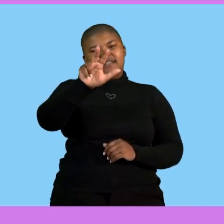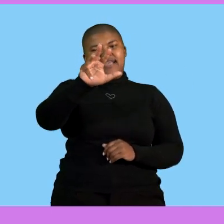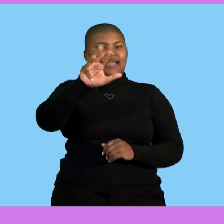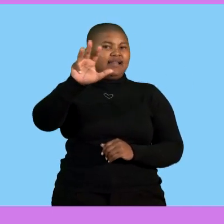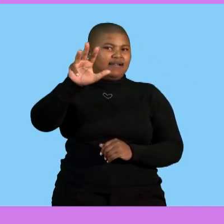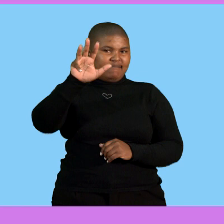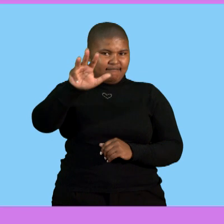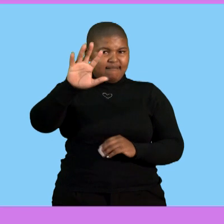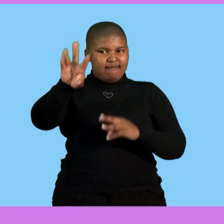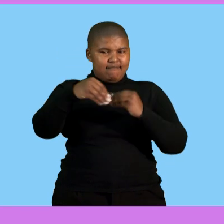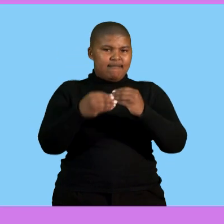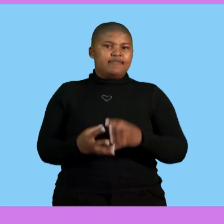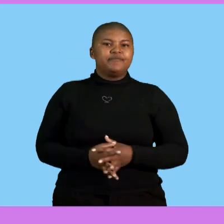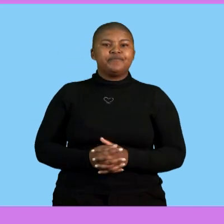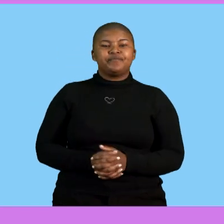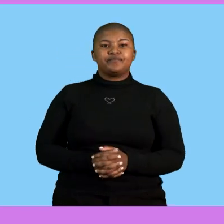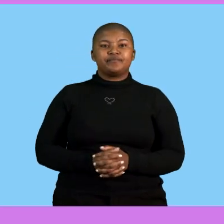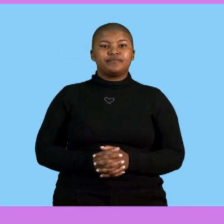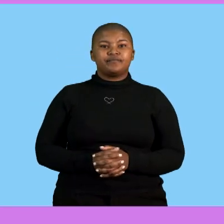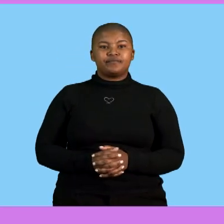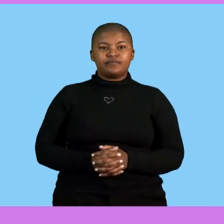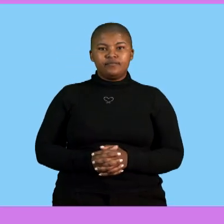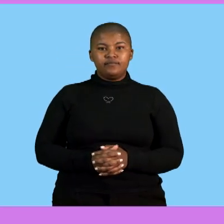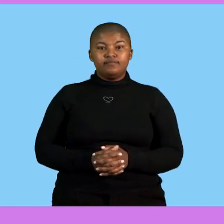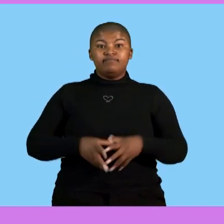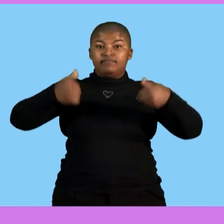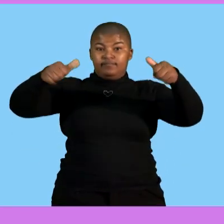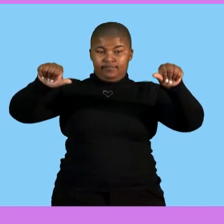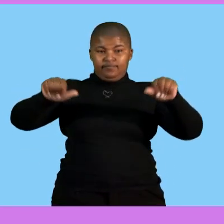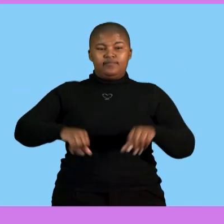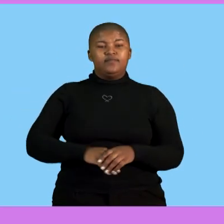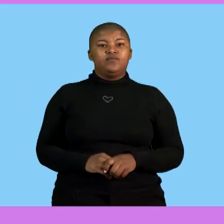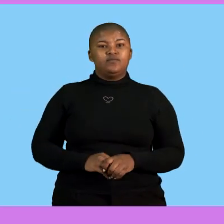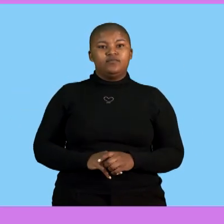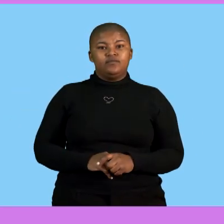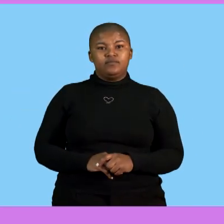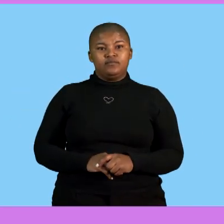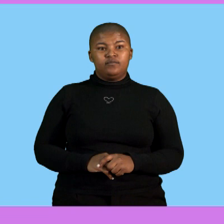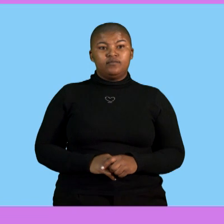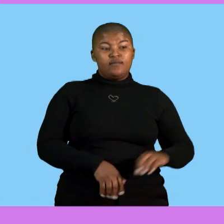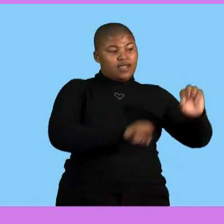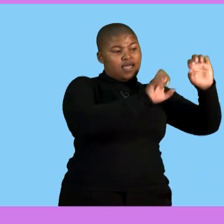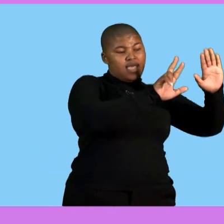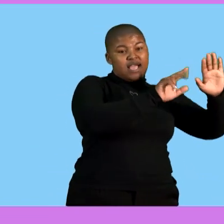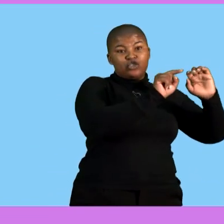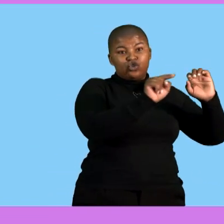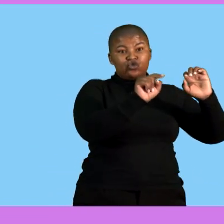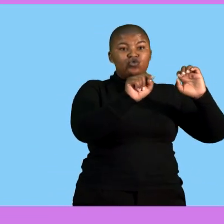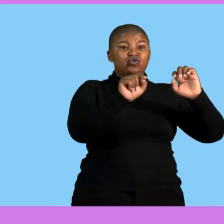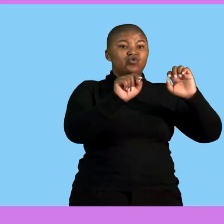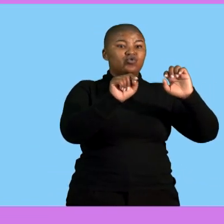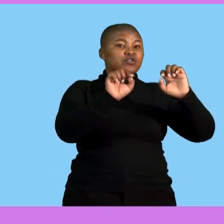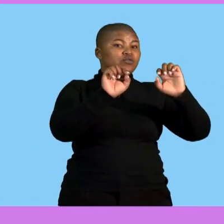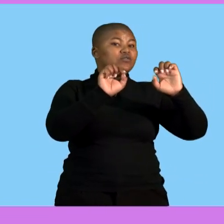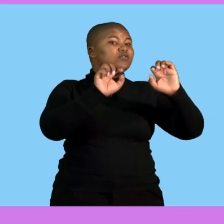5, 6, 7, 8, 9. Then the next column, we have 8 to